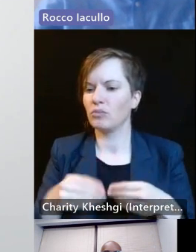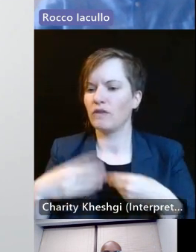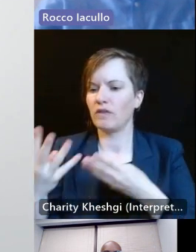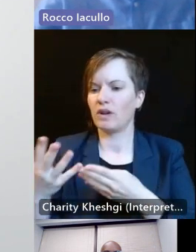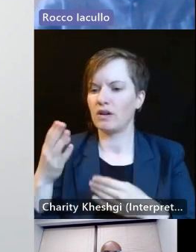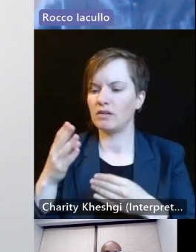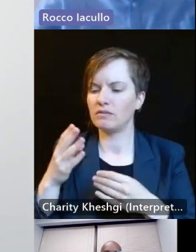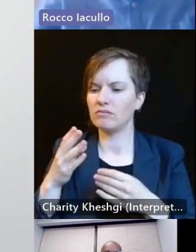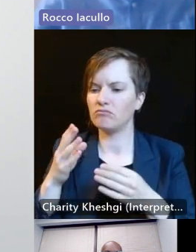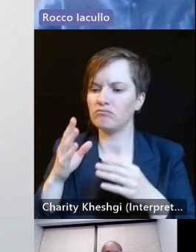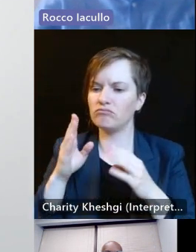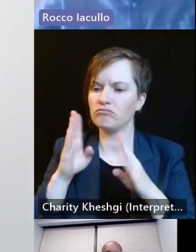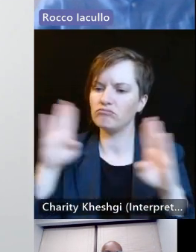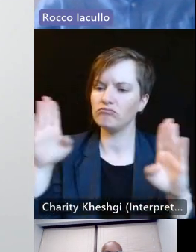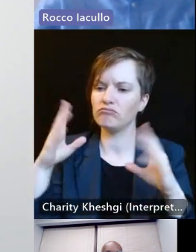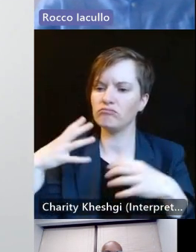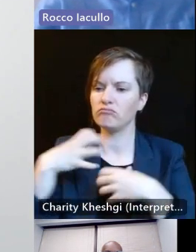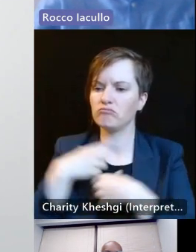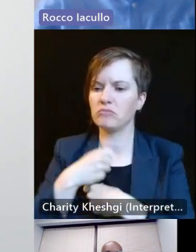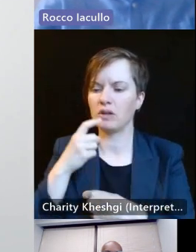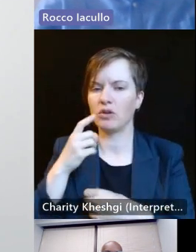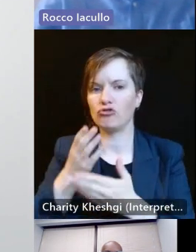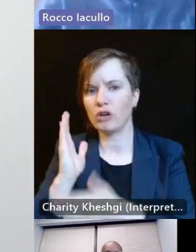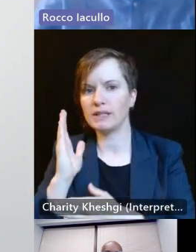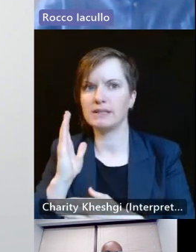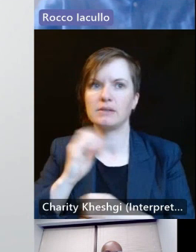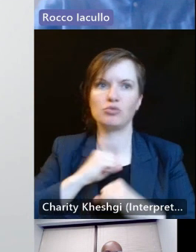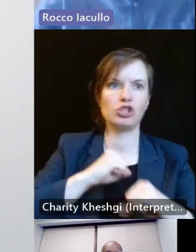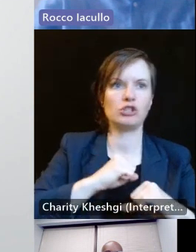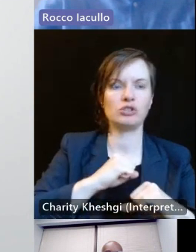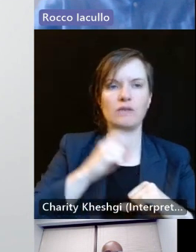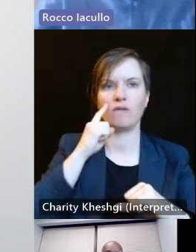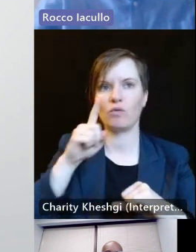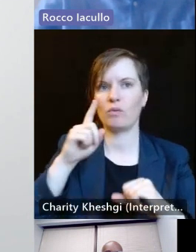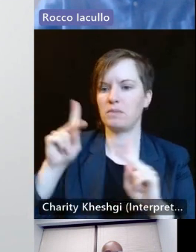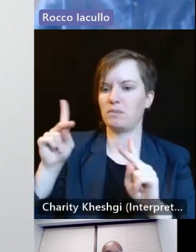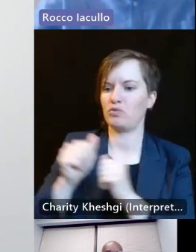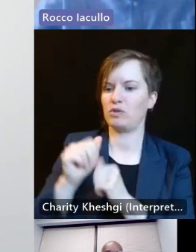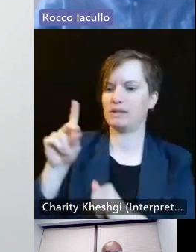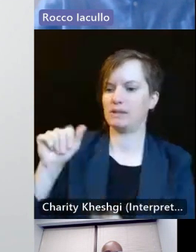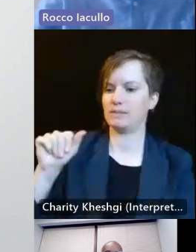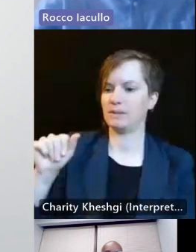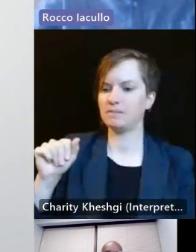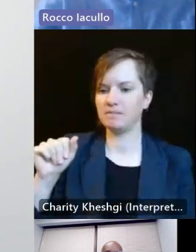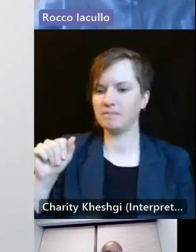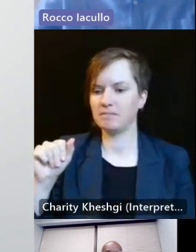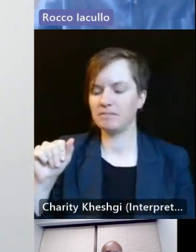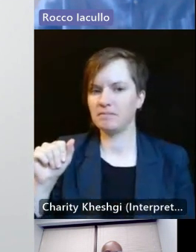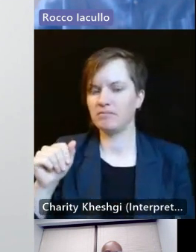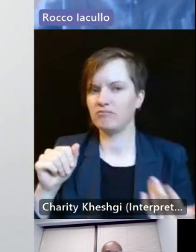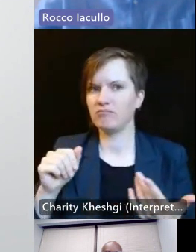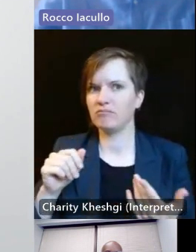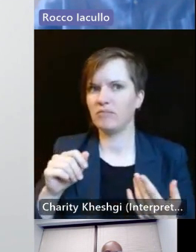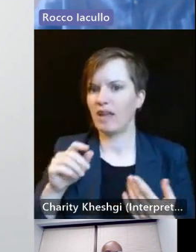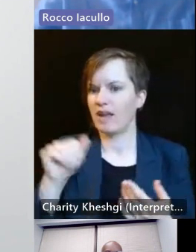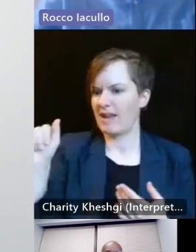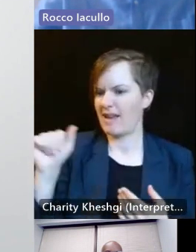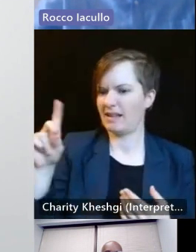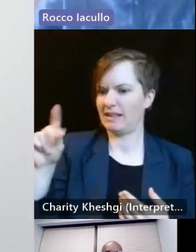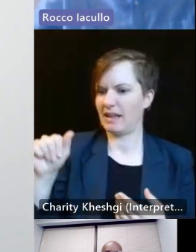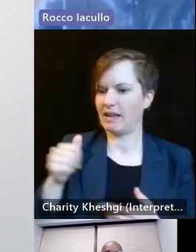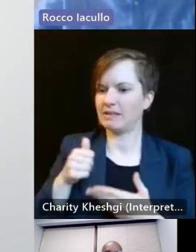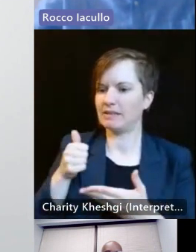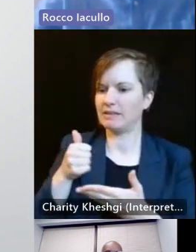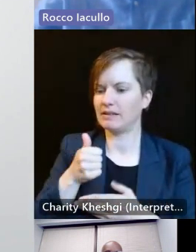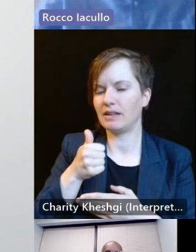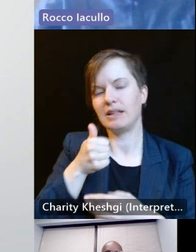and protections afforded to people with disabilities under the ADA. So